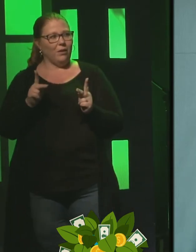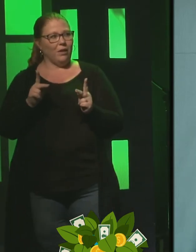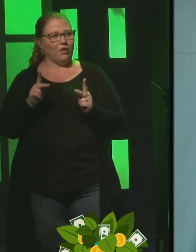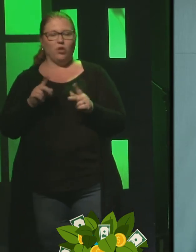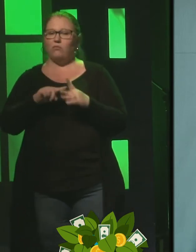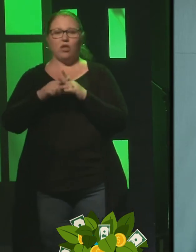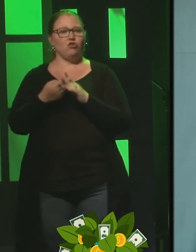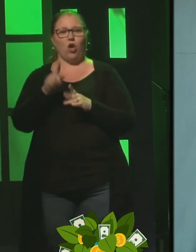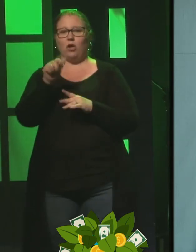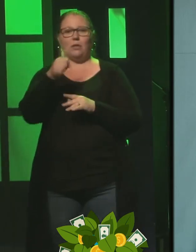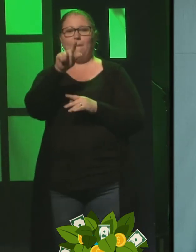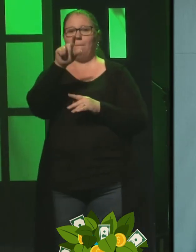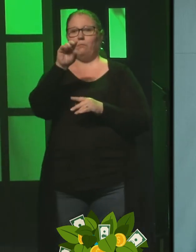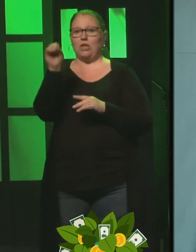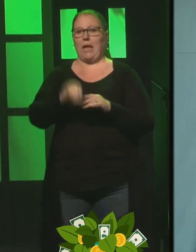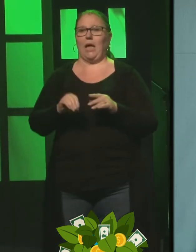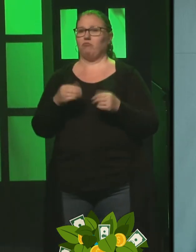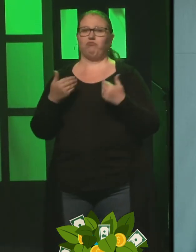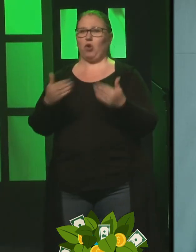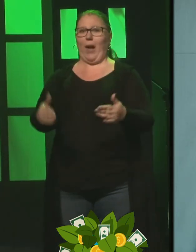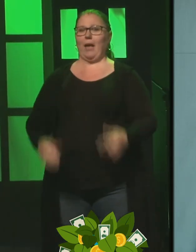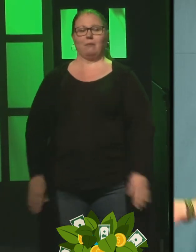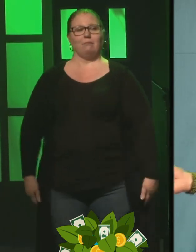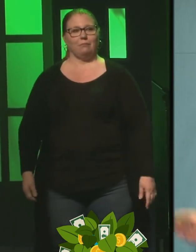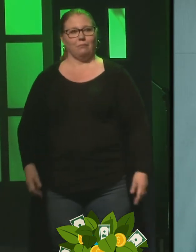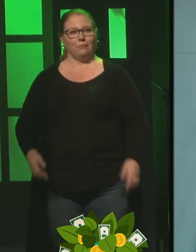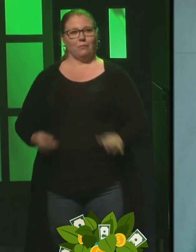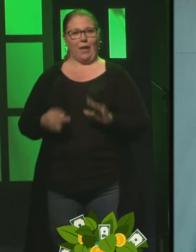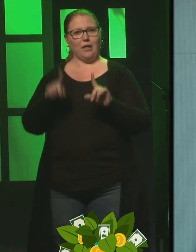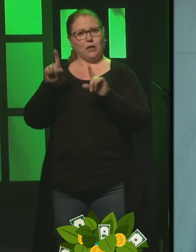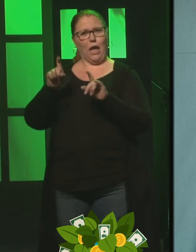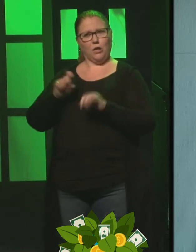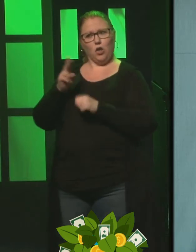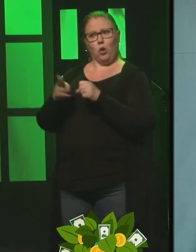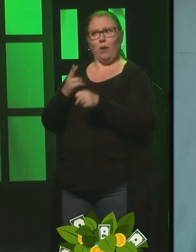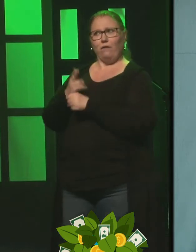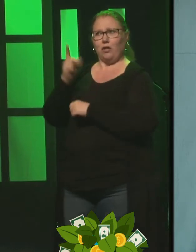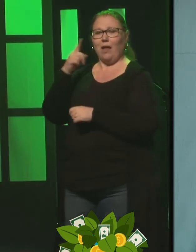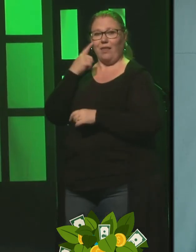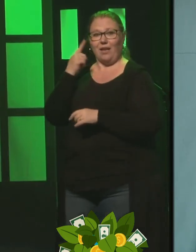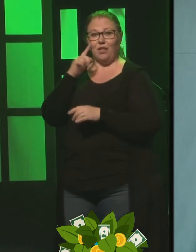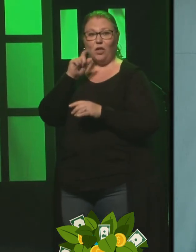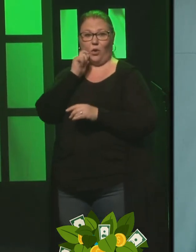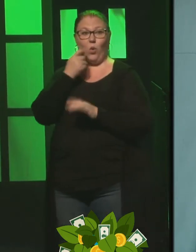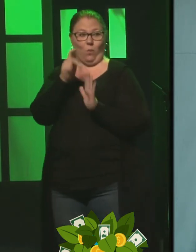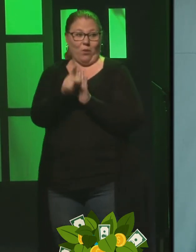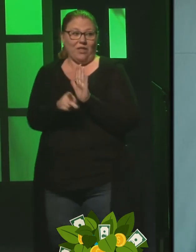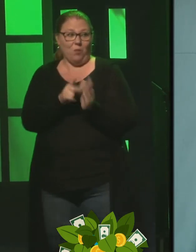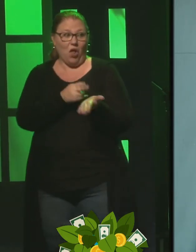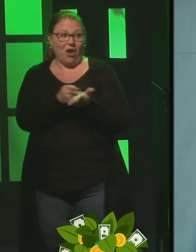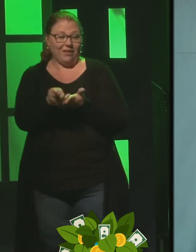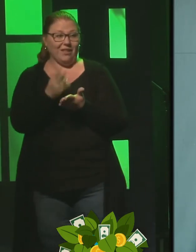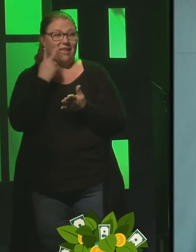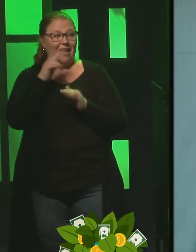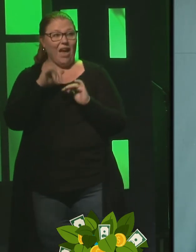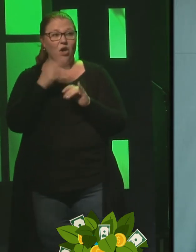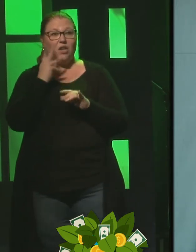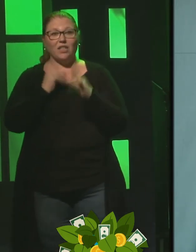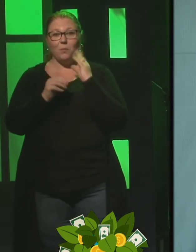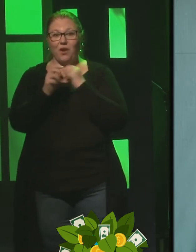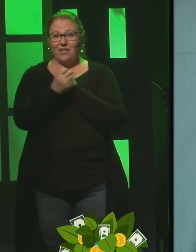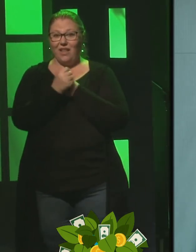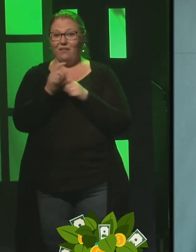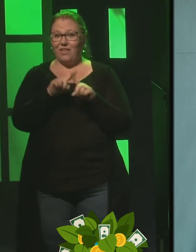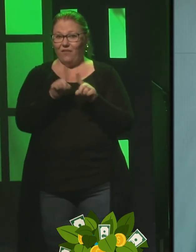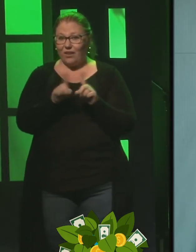tithing. Just do 10%. Live it out. Test the universe. I think it's a cool principle, honestly. See how you experience love